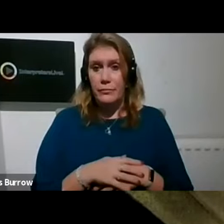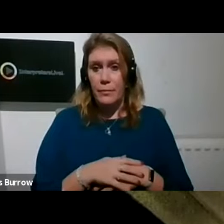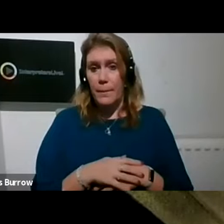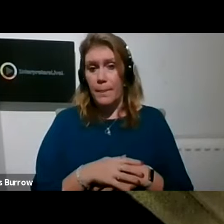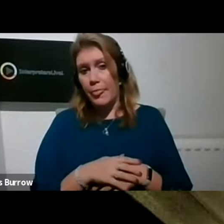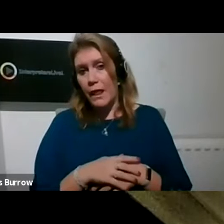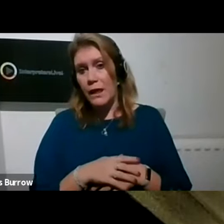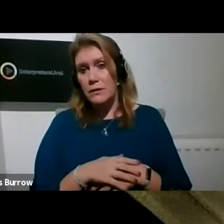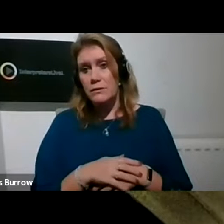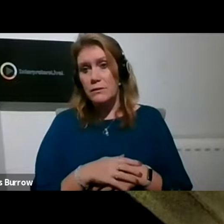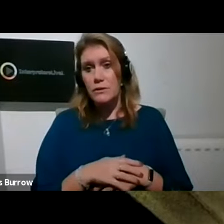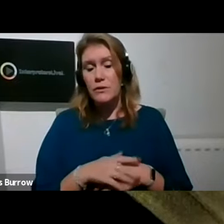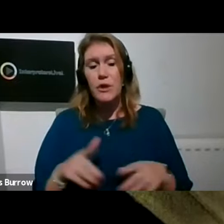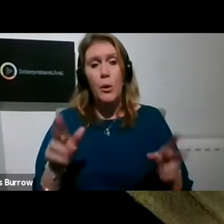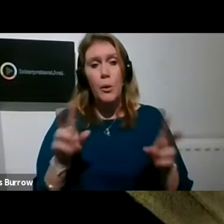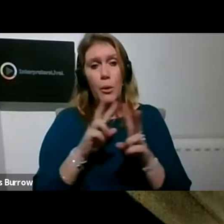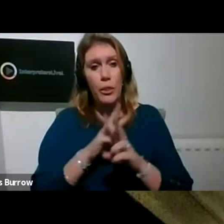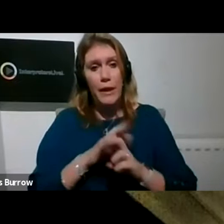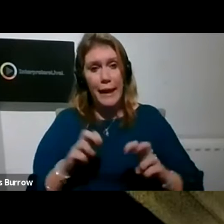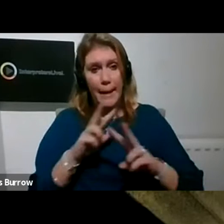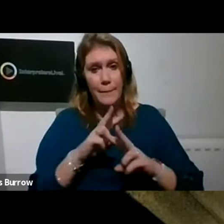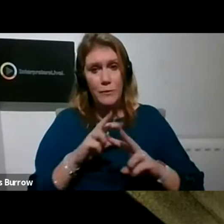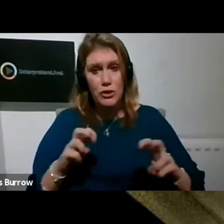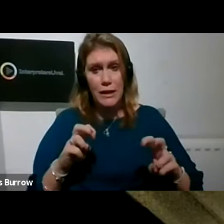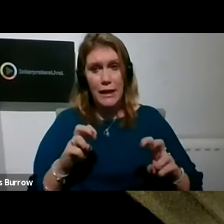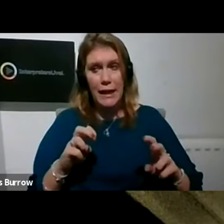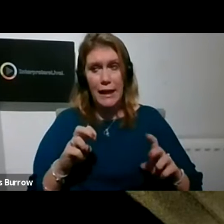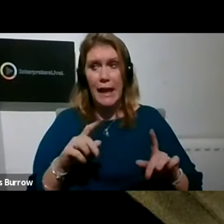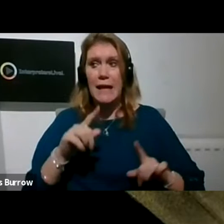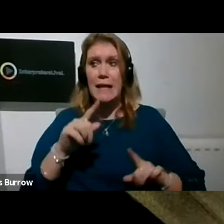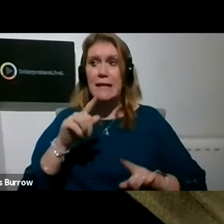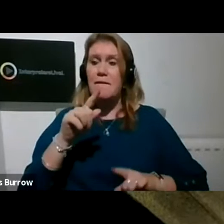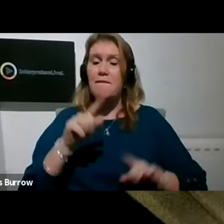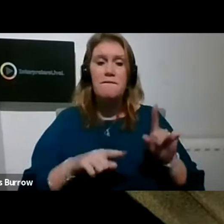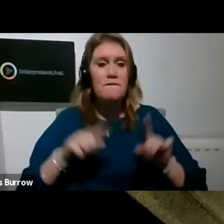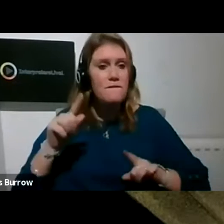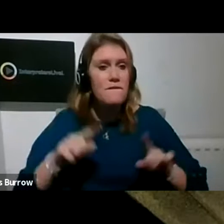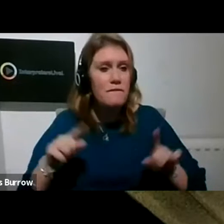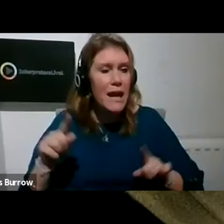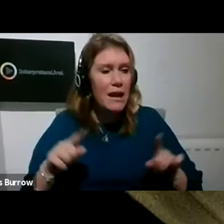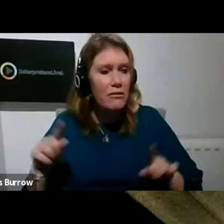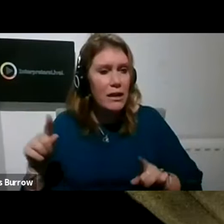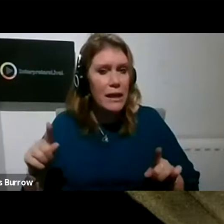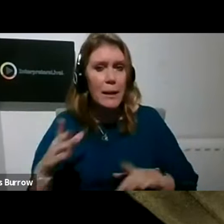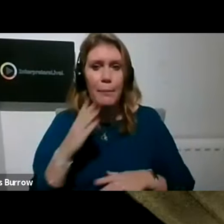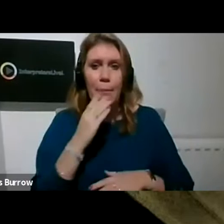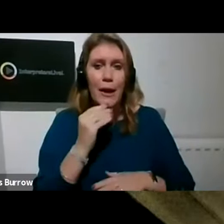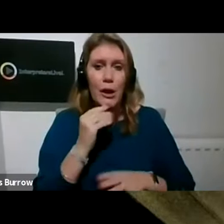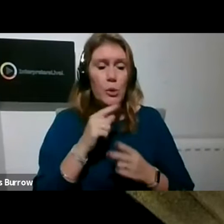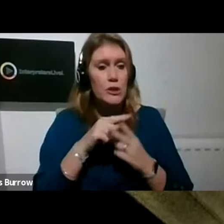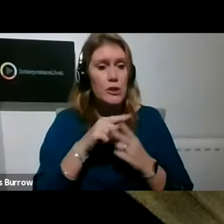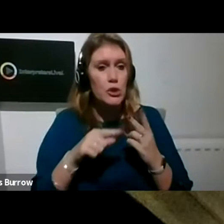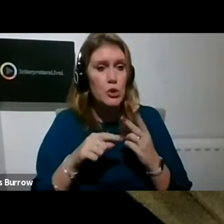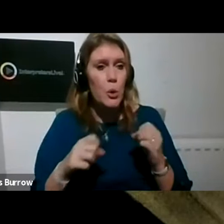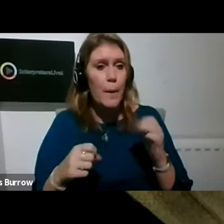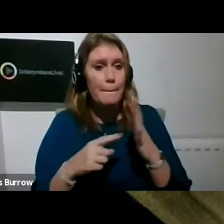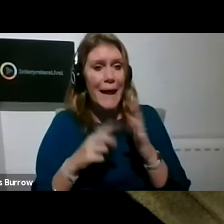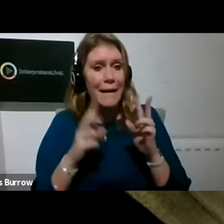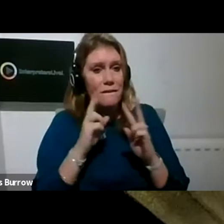The captioning is quite varied, but I would say it uses two main visual